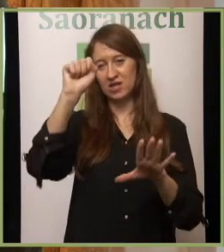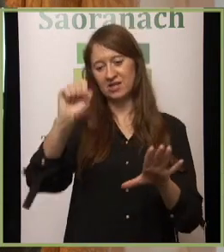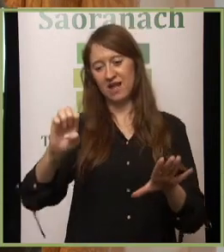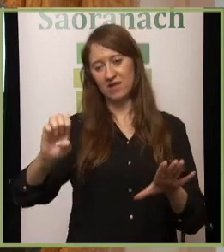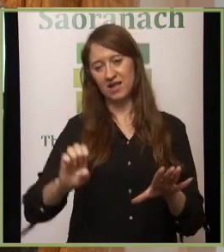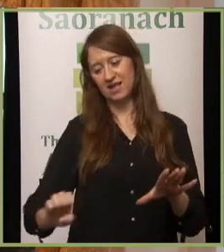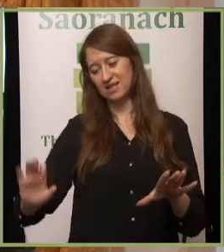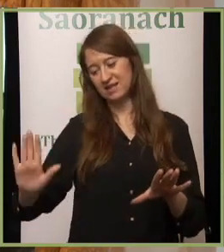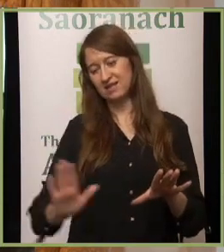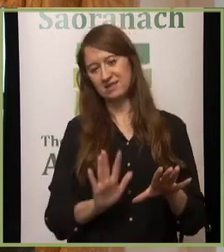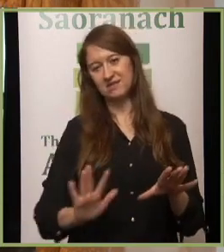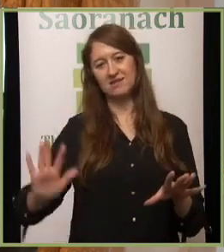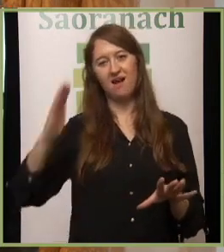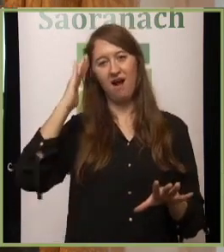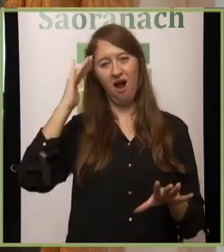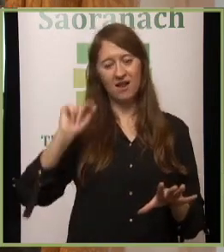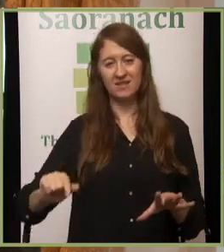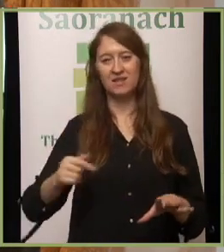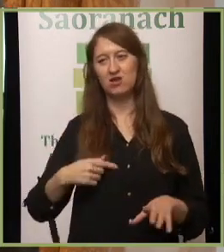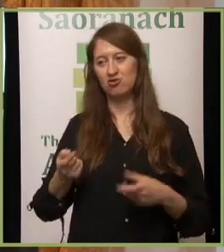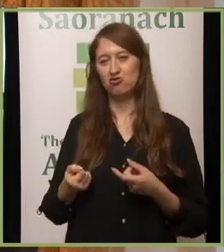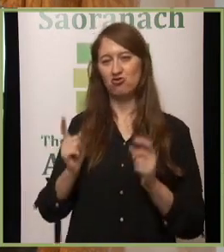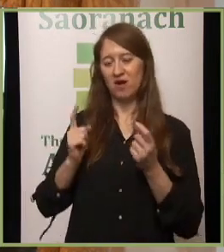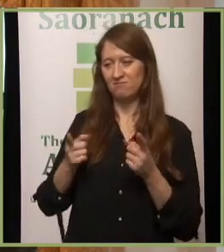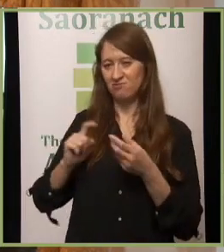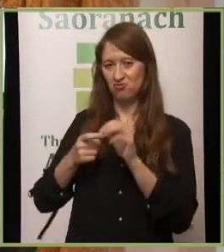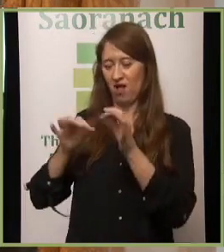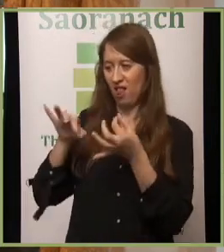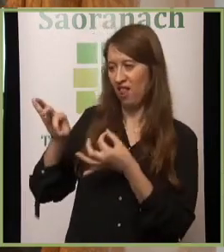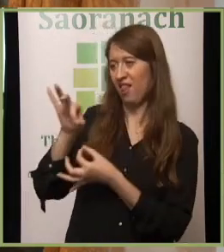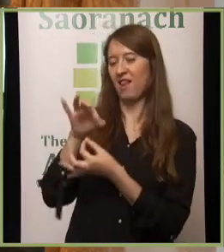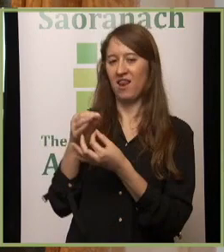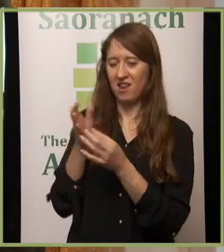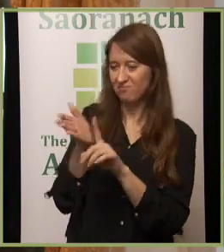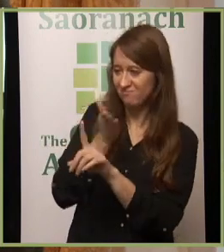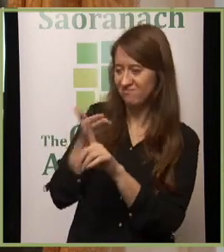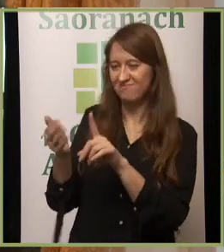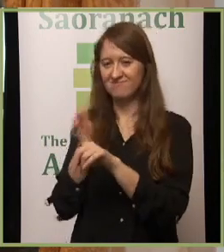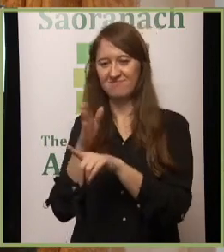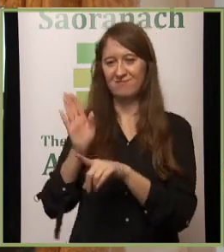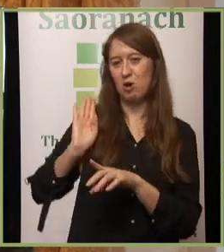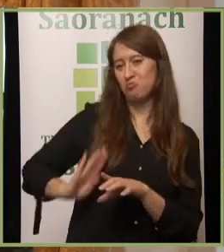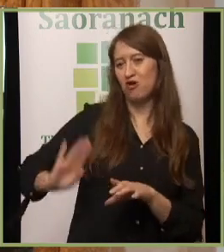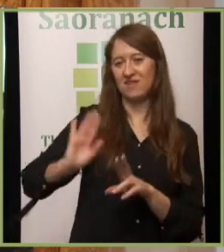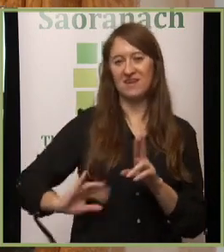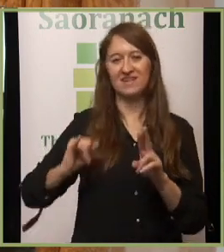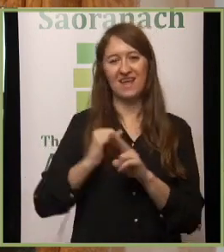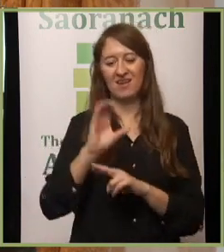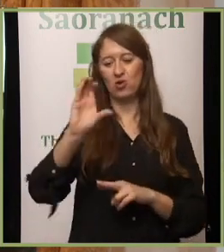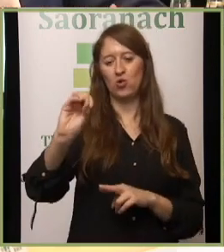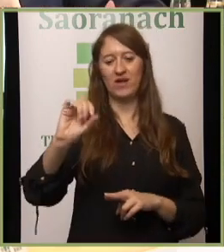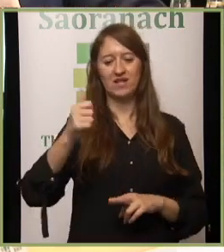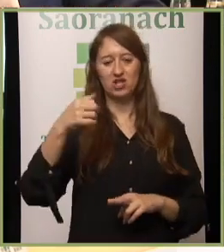with trying to persuade our brethren in Cuillte to reduce and phase out the aerial spraying of fertiliser